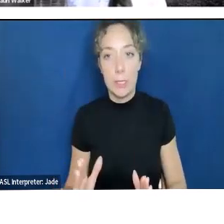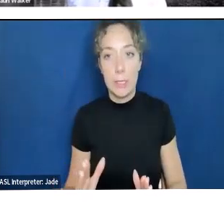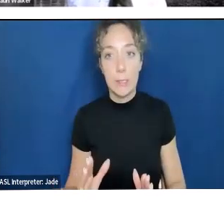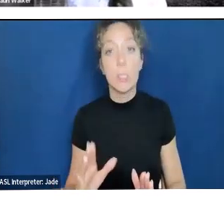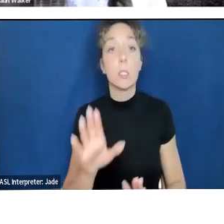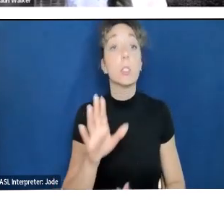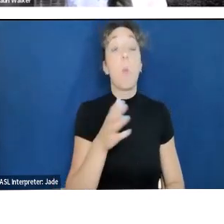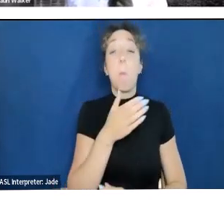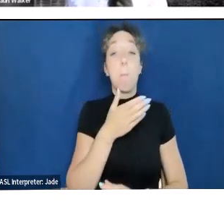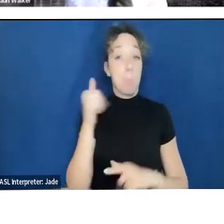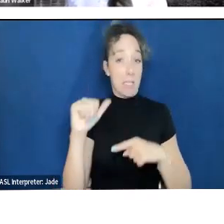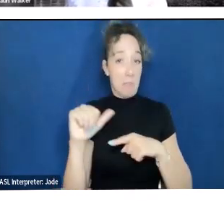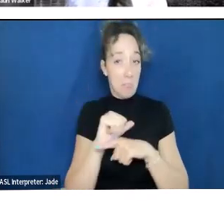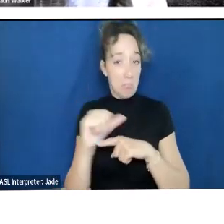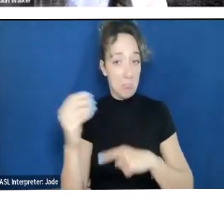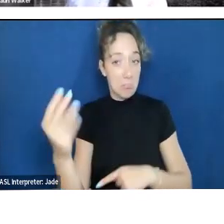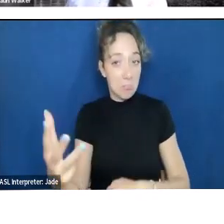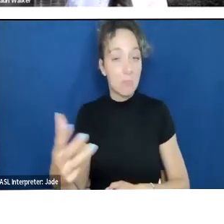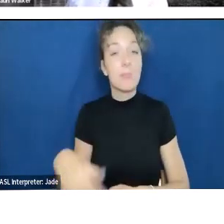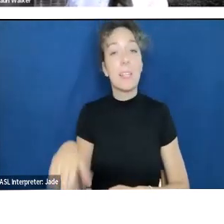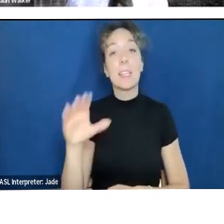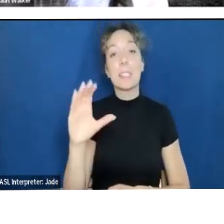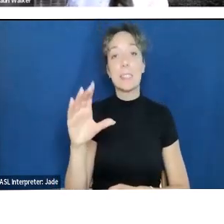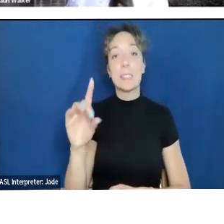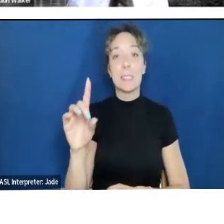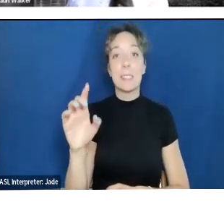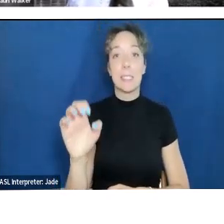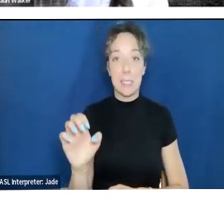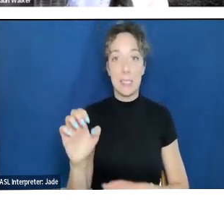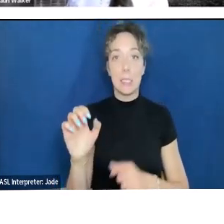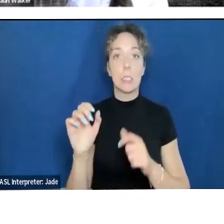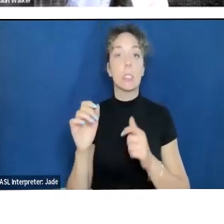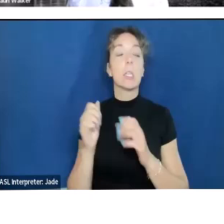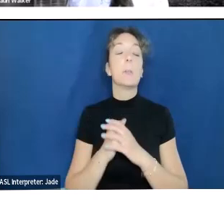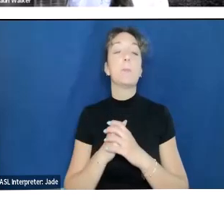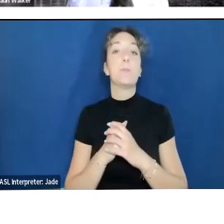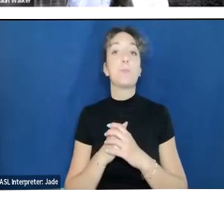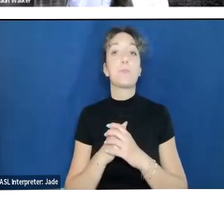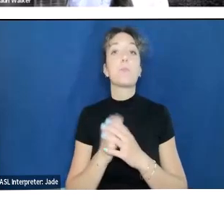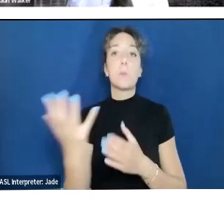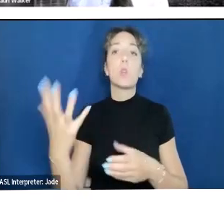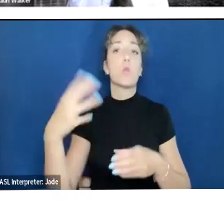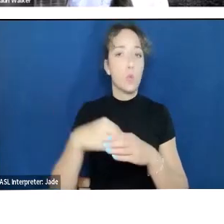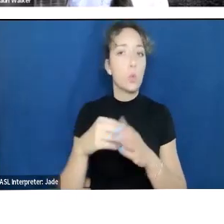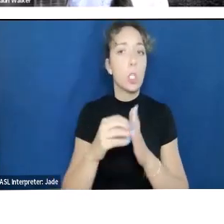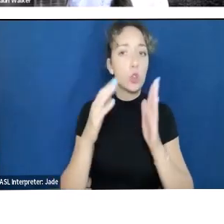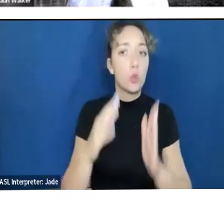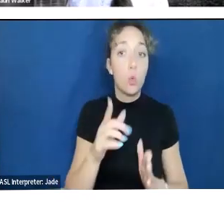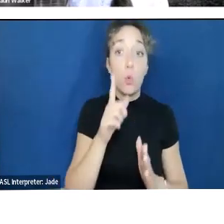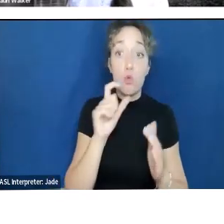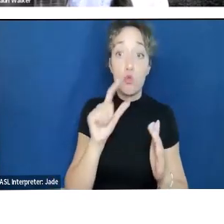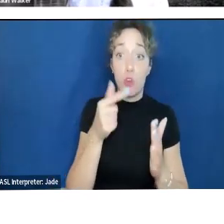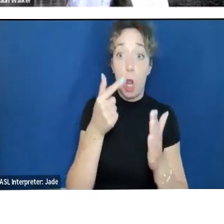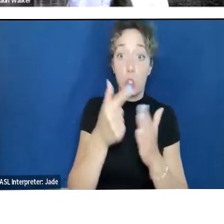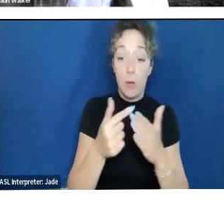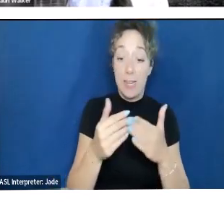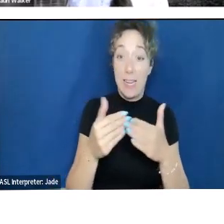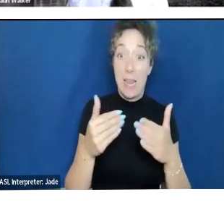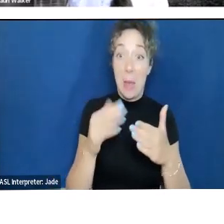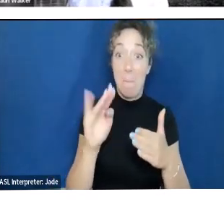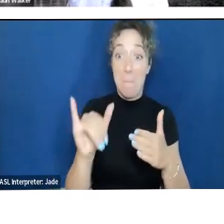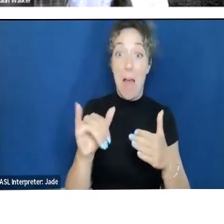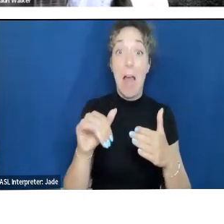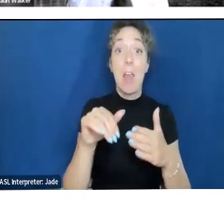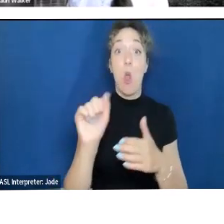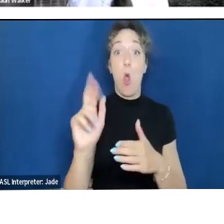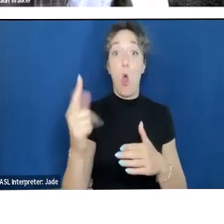best practice, the CTE maintains including students who graduated by August 15th in